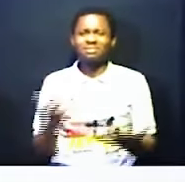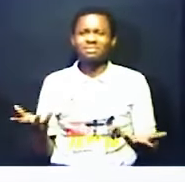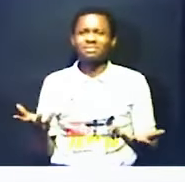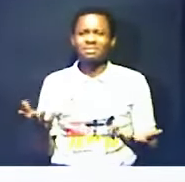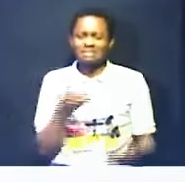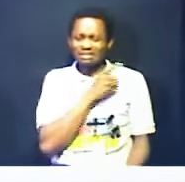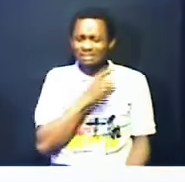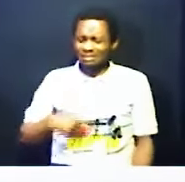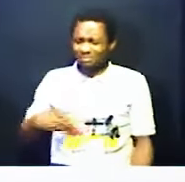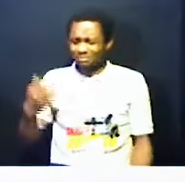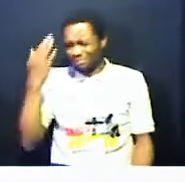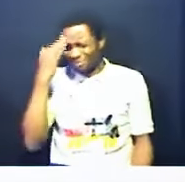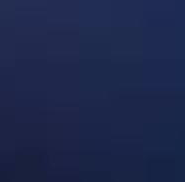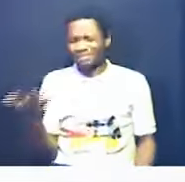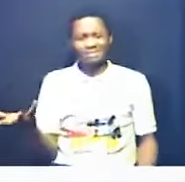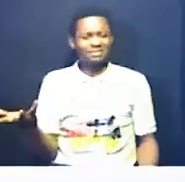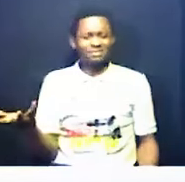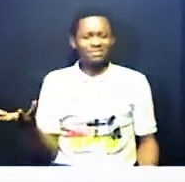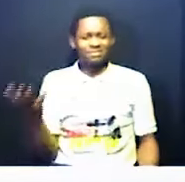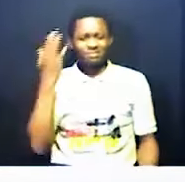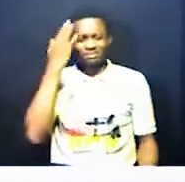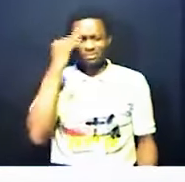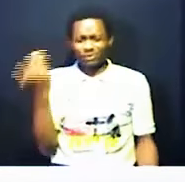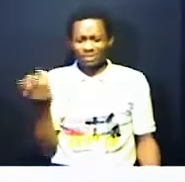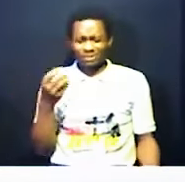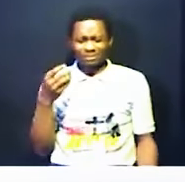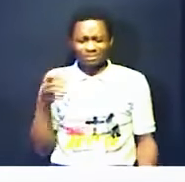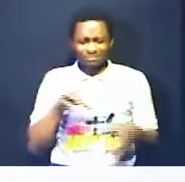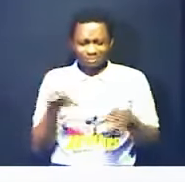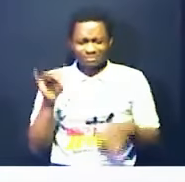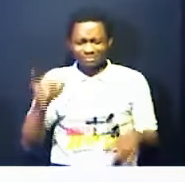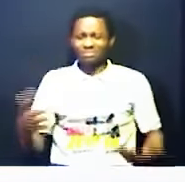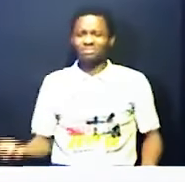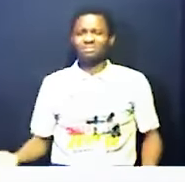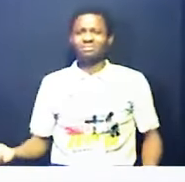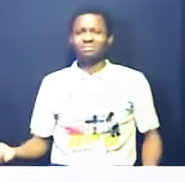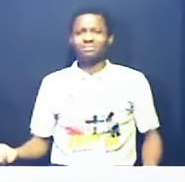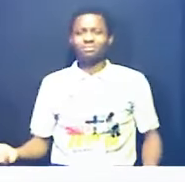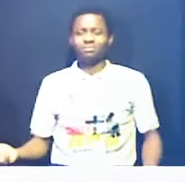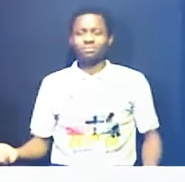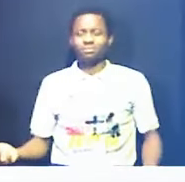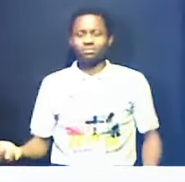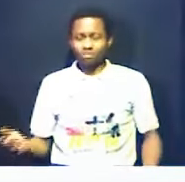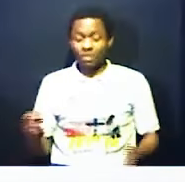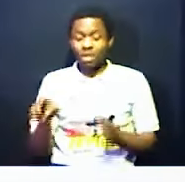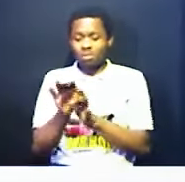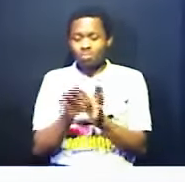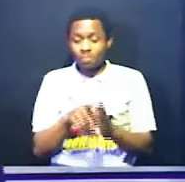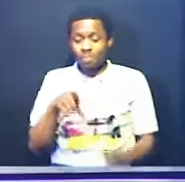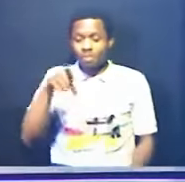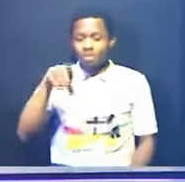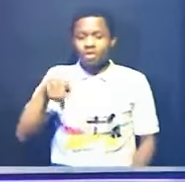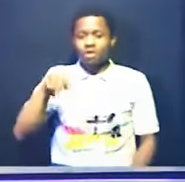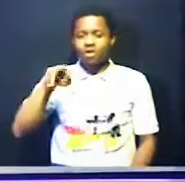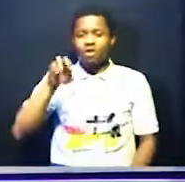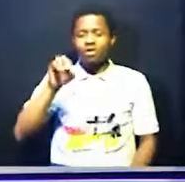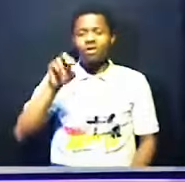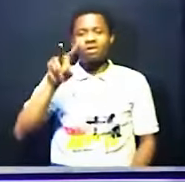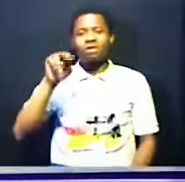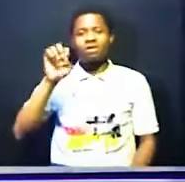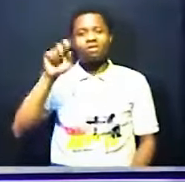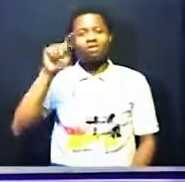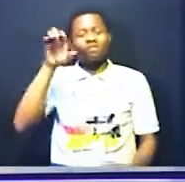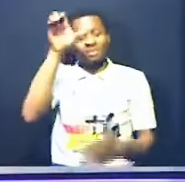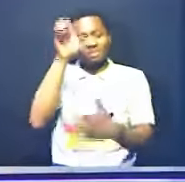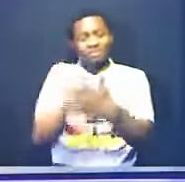David, why? David, Aden. Why? Aden. Proverbs 15, verse